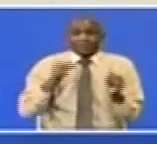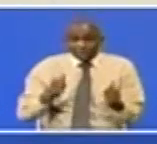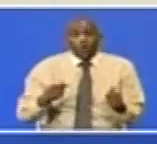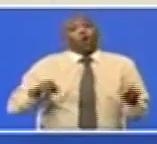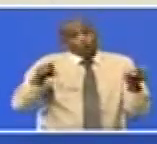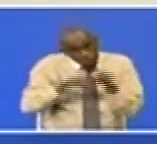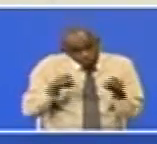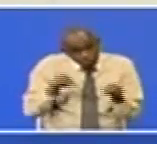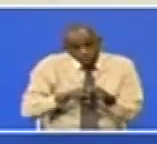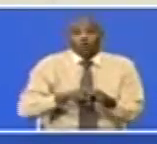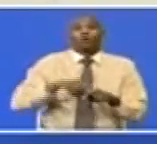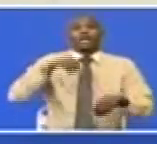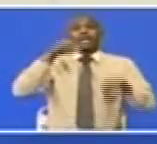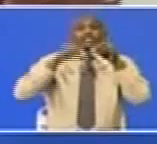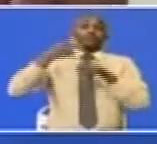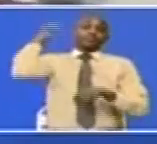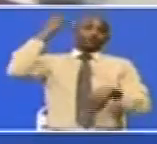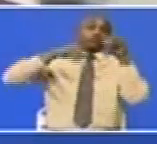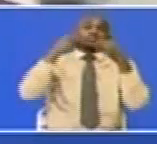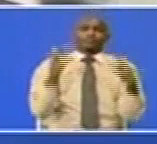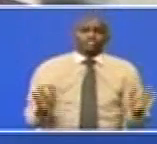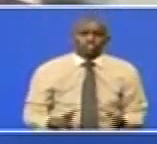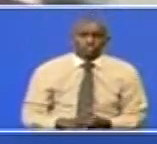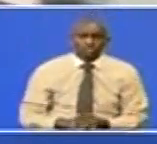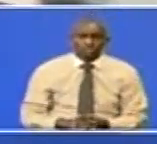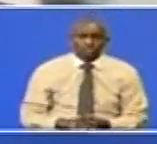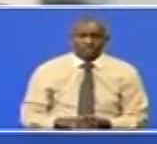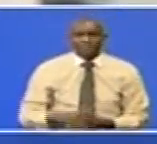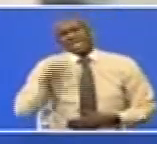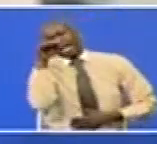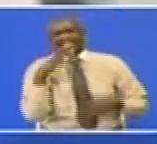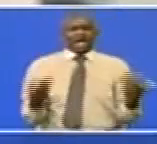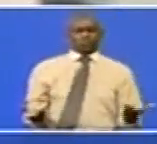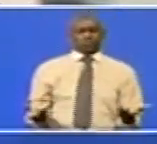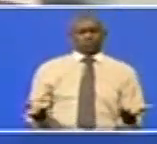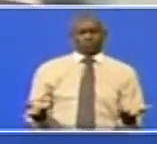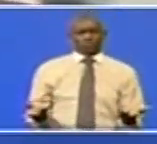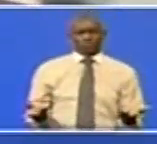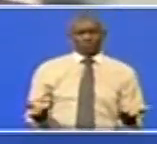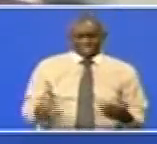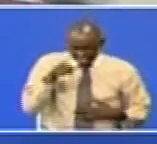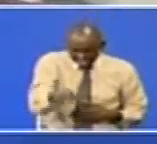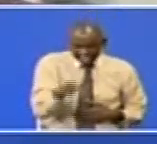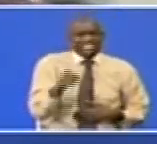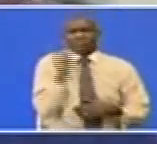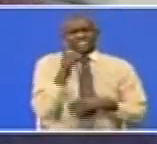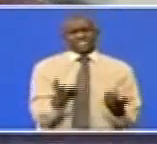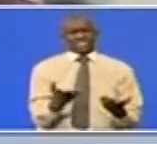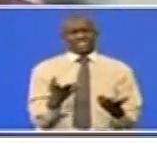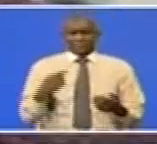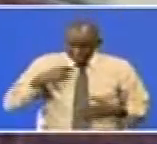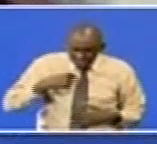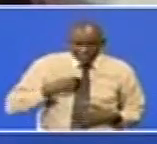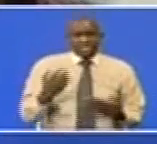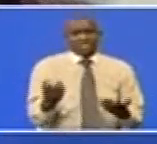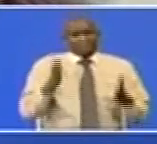but even voted in previous elections. Niliambia hawa imeendaje namna hiyo sasa. Si itakuwa riski kwa sababu hata tuko na